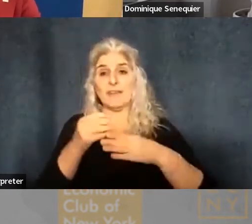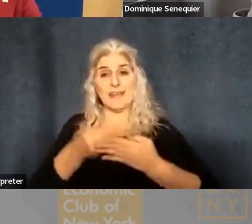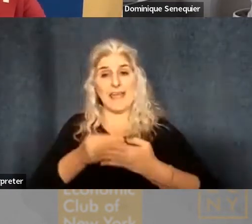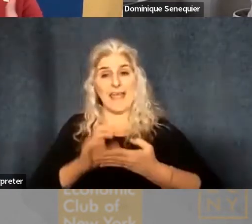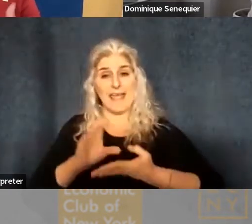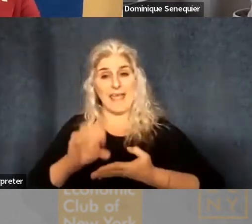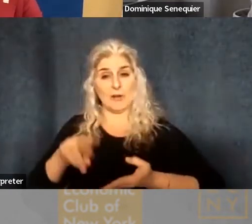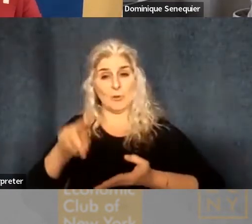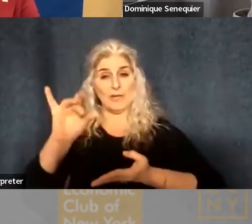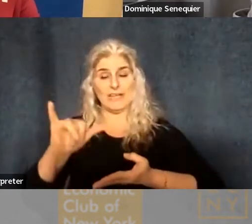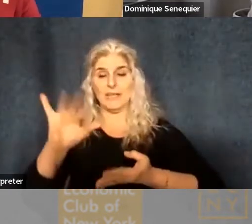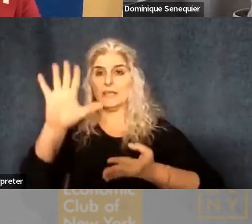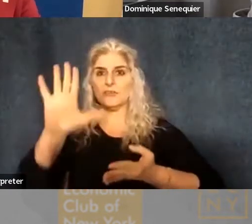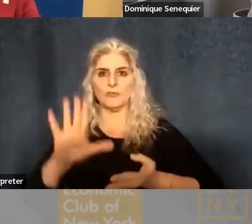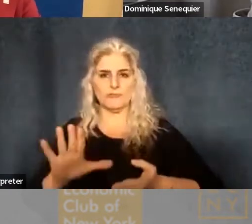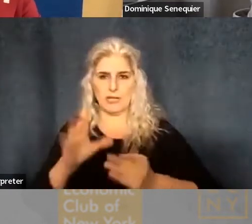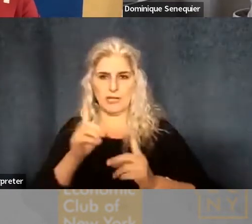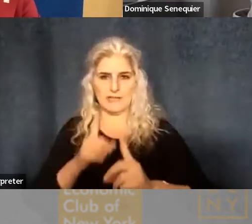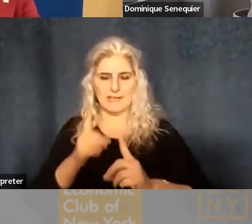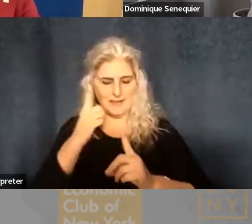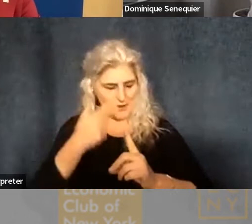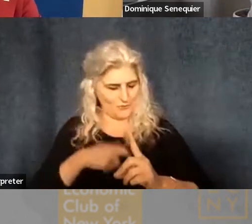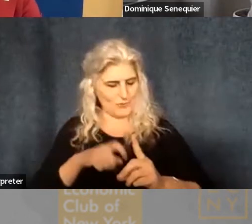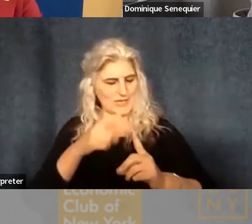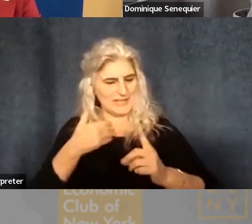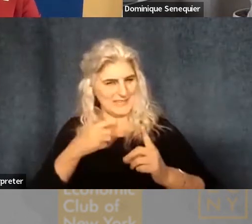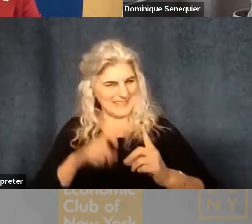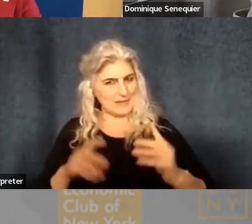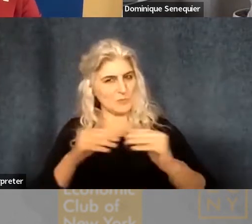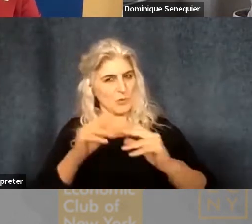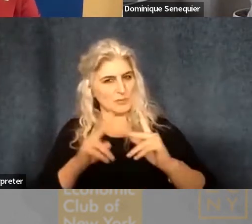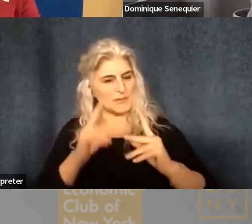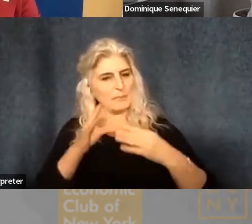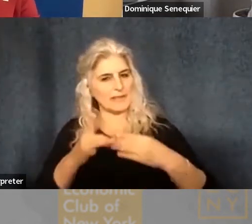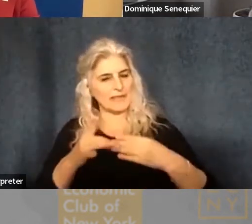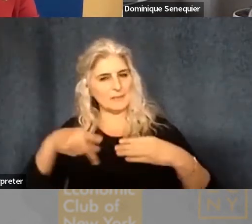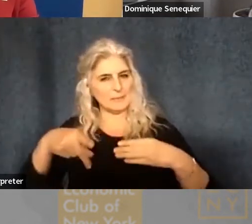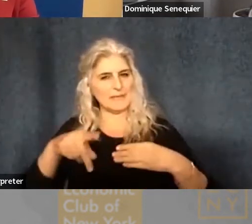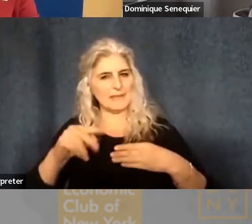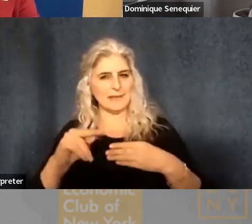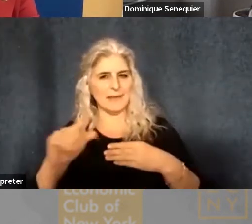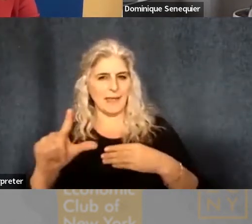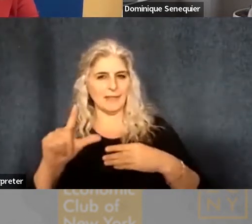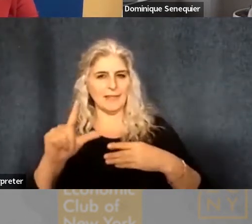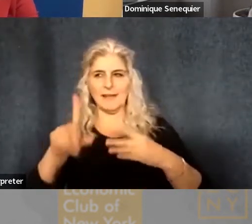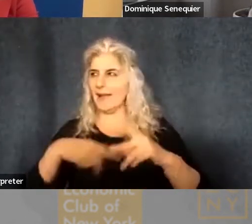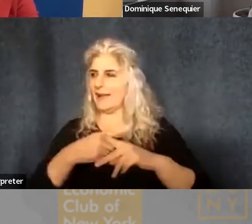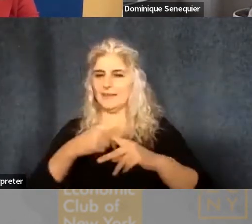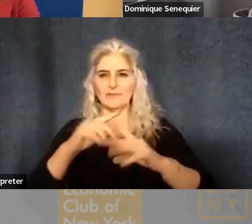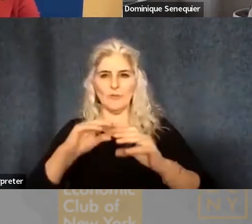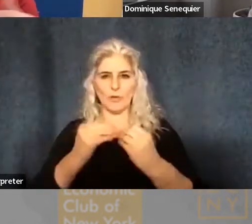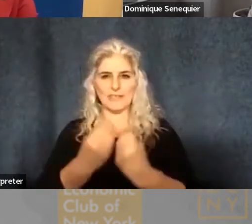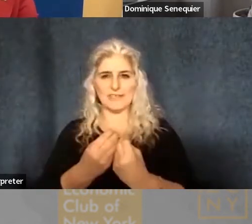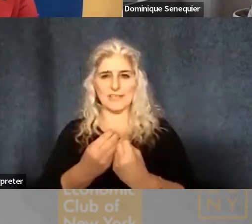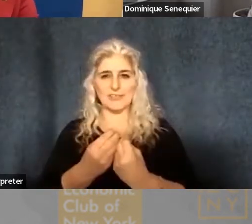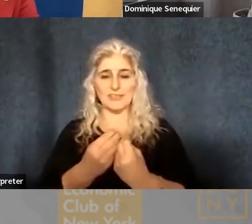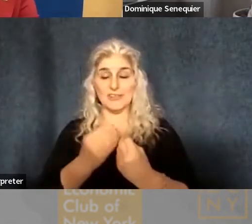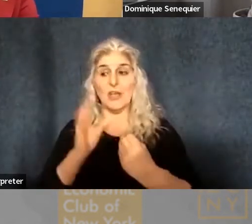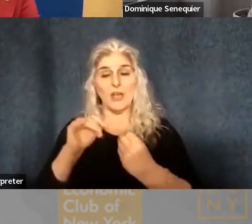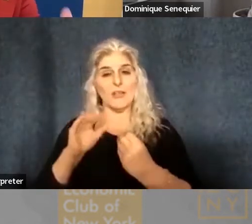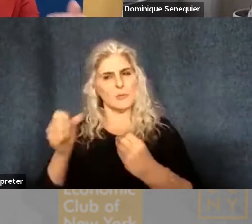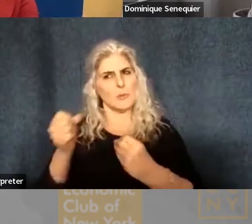more women leading P&L organizations. And so making sure that that's part of not just the target, but